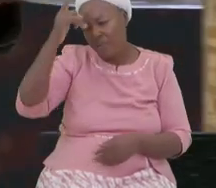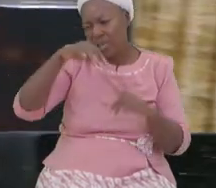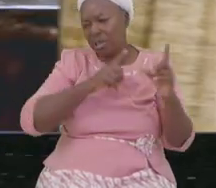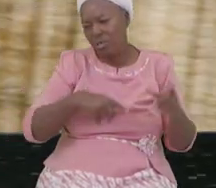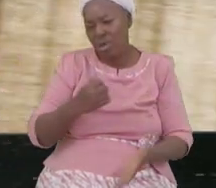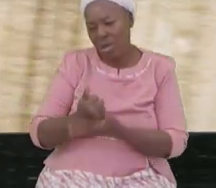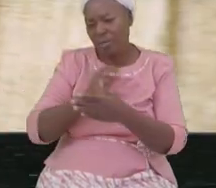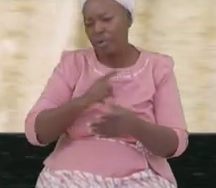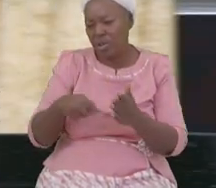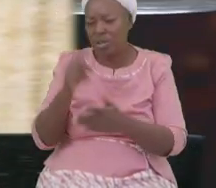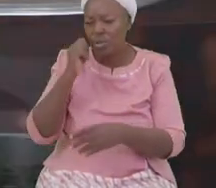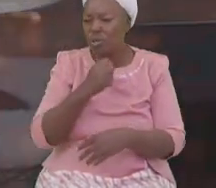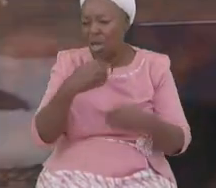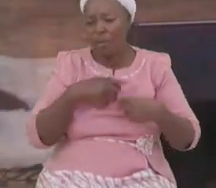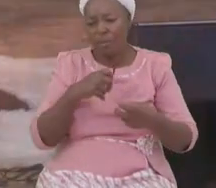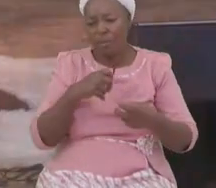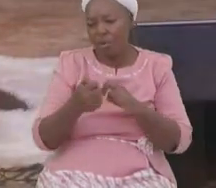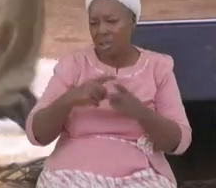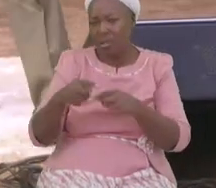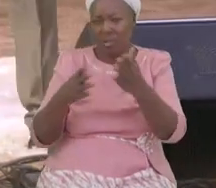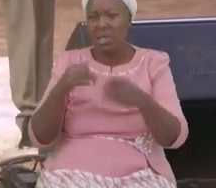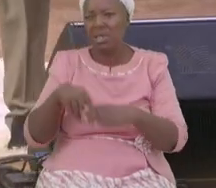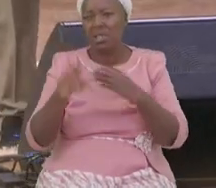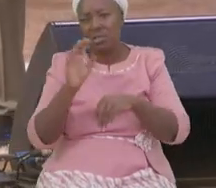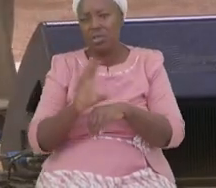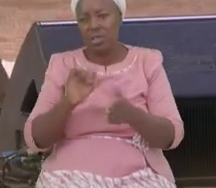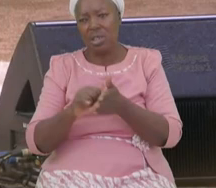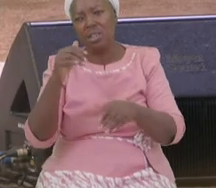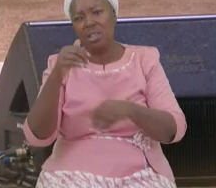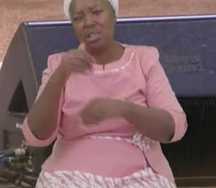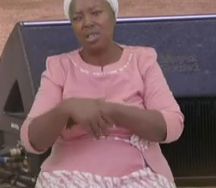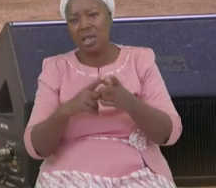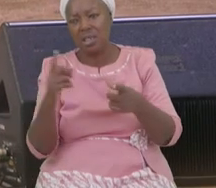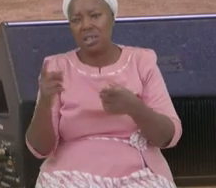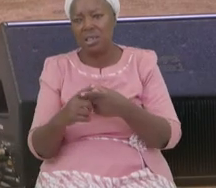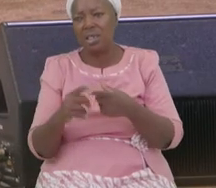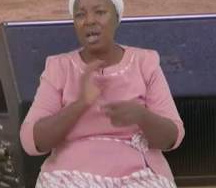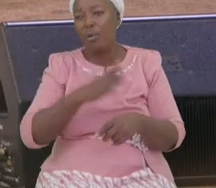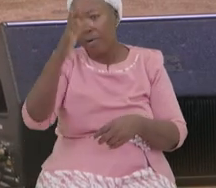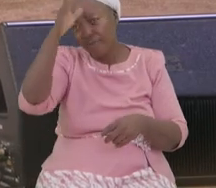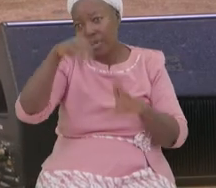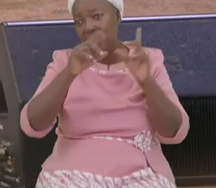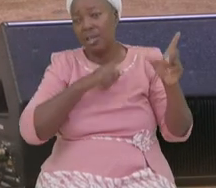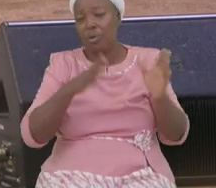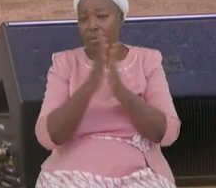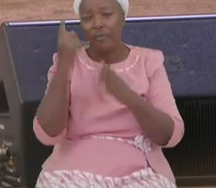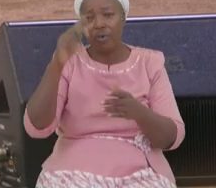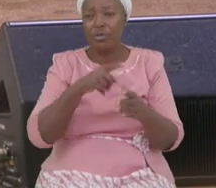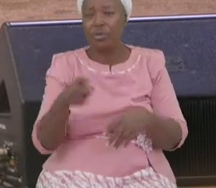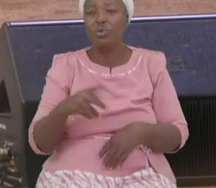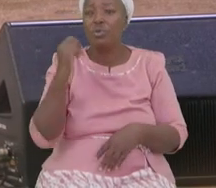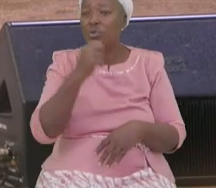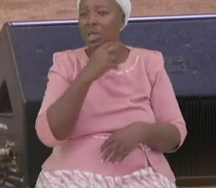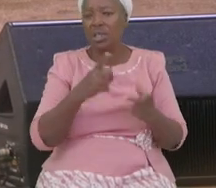While ministering in their church that night. And, I prayed for those twins. And I said, those